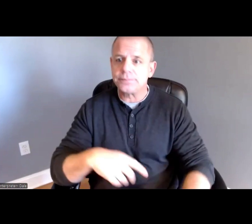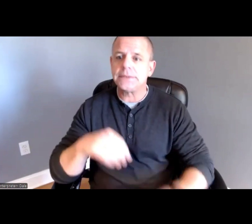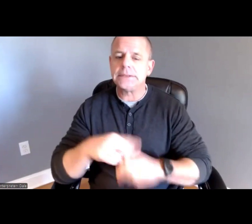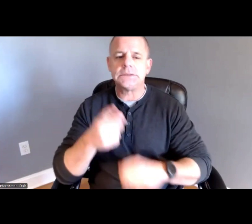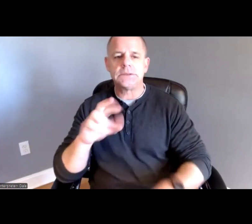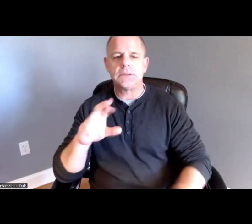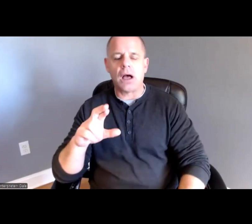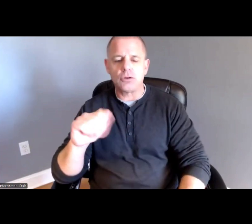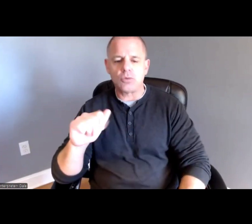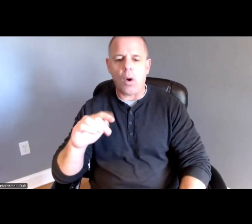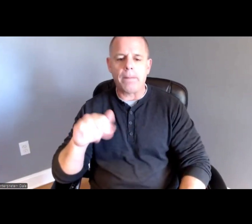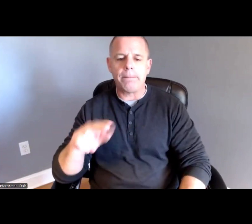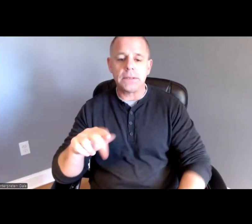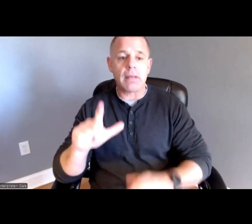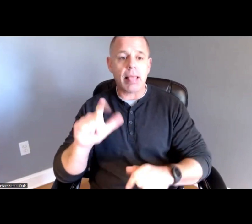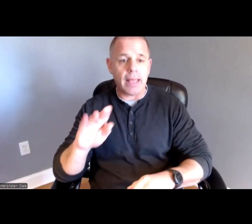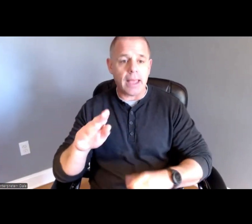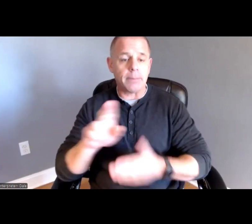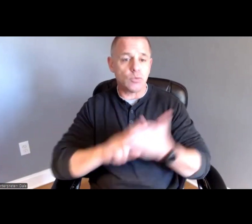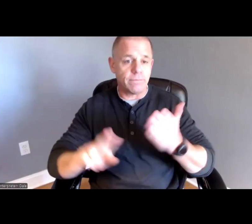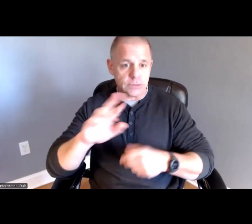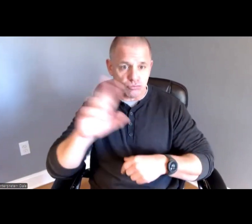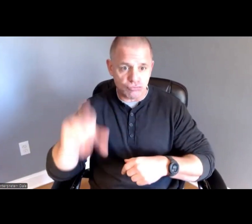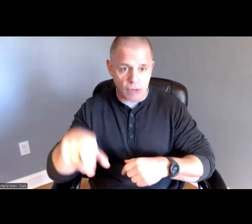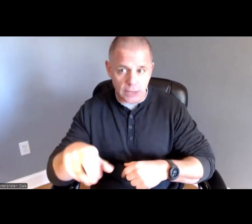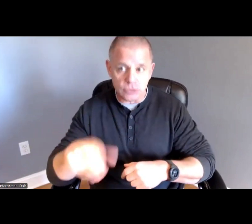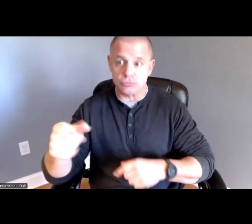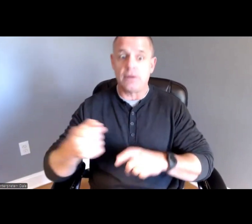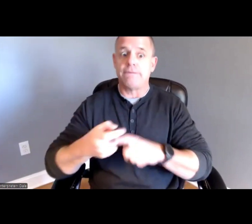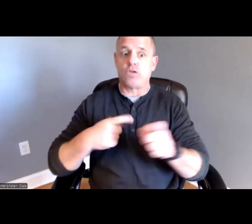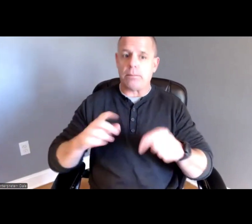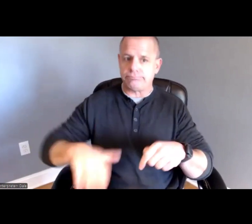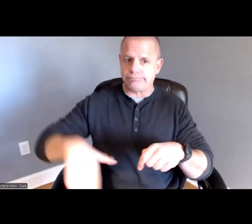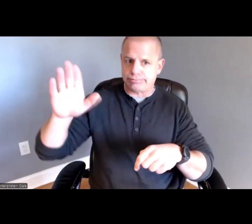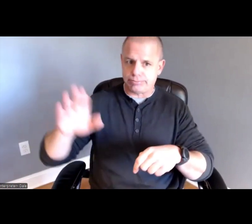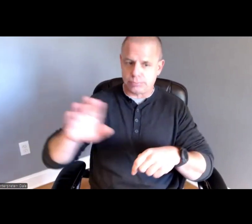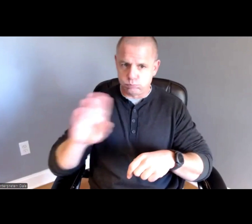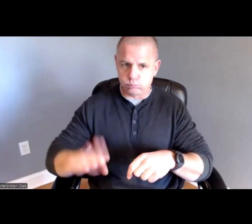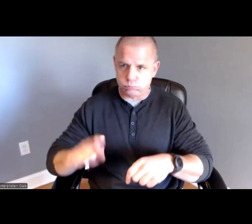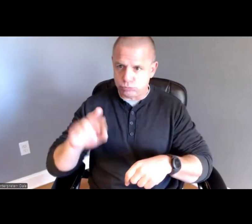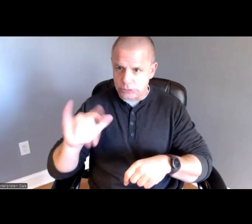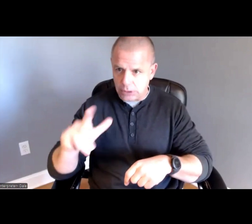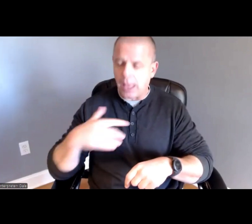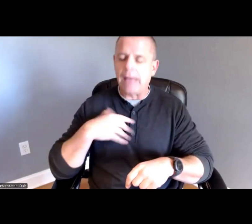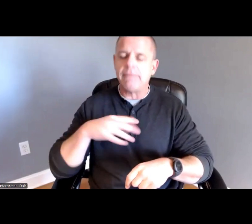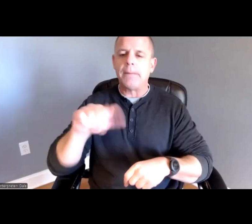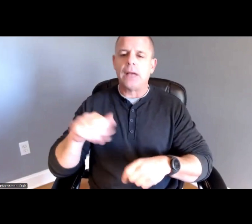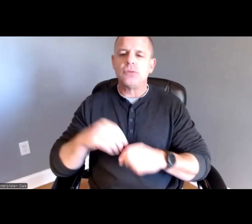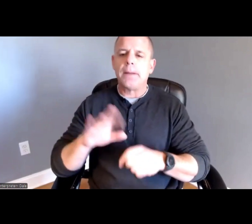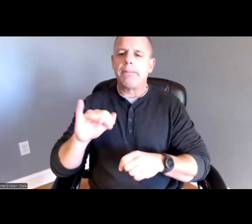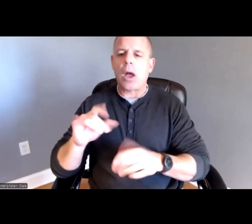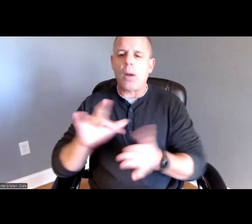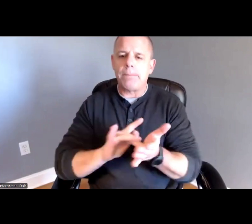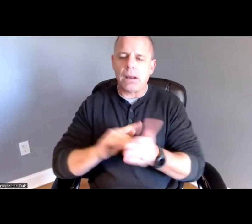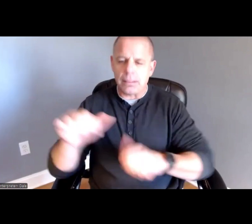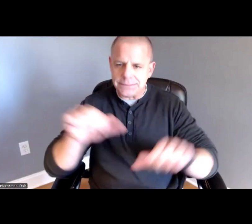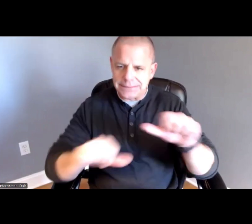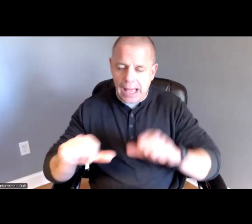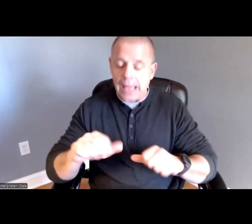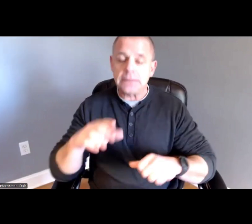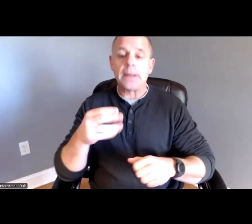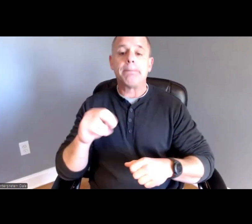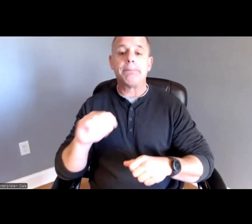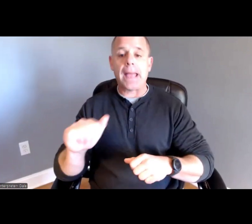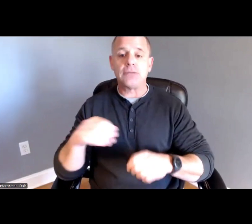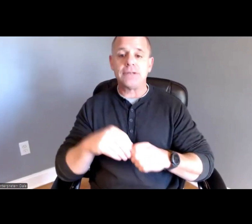the University of Rochester. Originally from Brazil, she holds a bachelor's degree in biomedical sciences and a master's in physiology from the